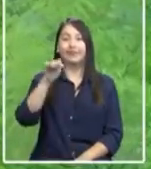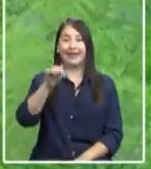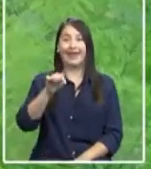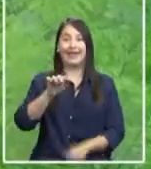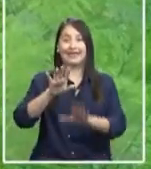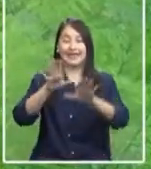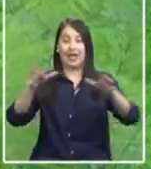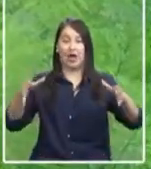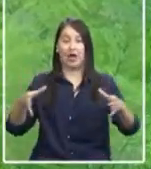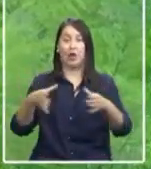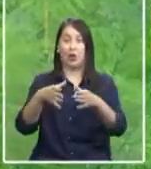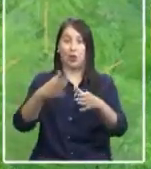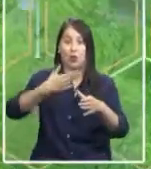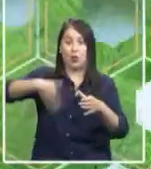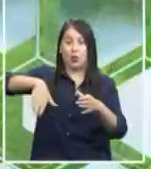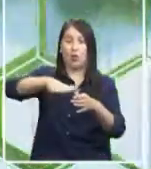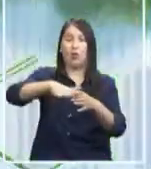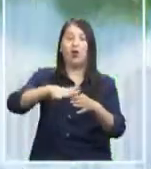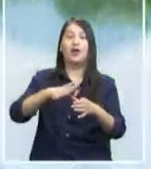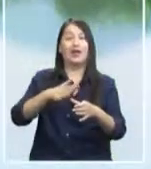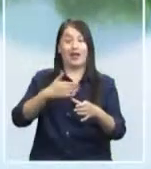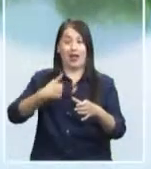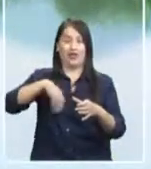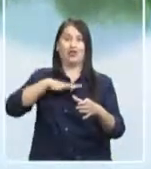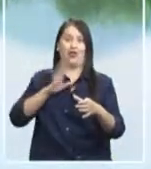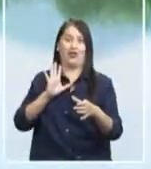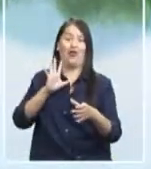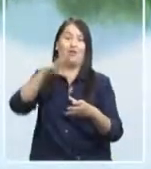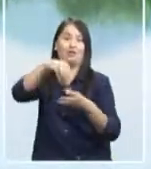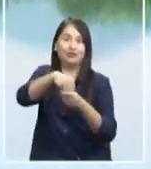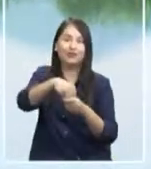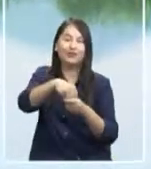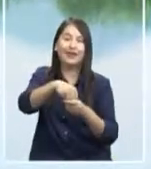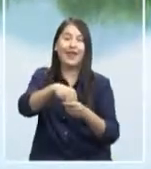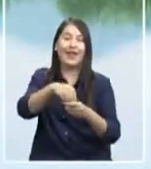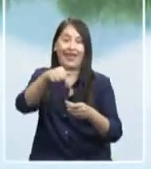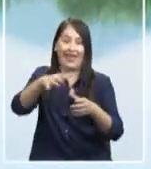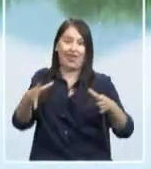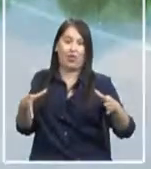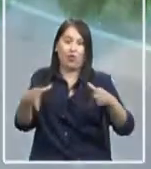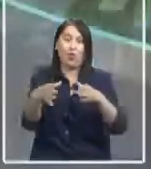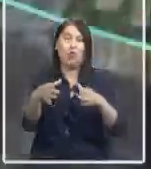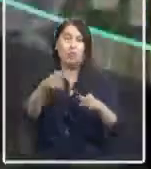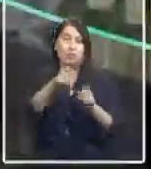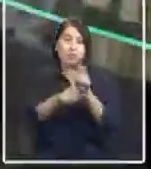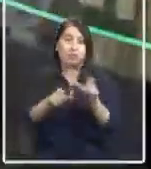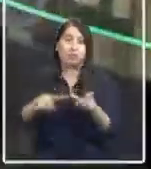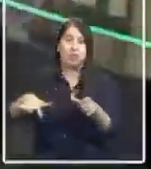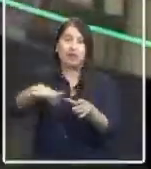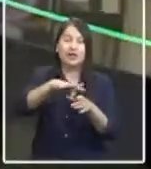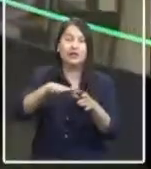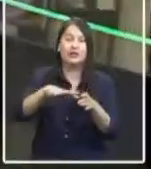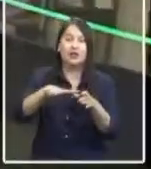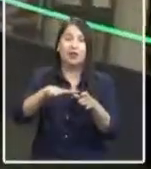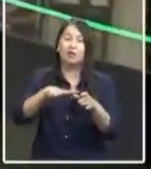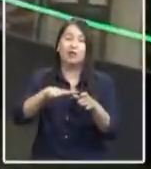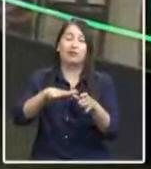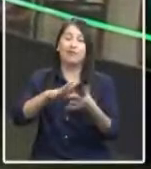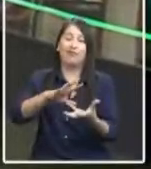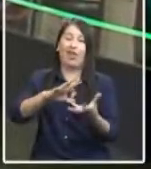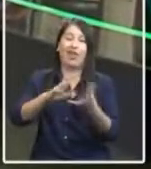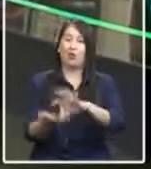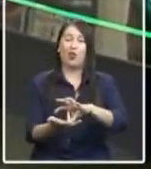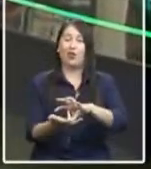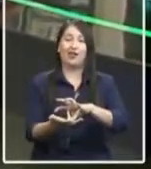now, this civilization is going to destroy us by the very nature of the